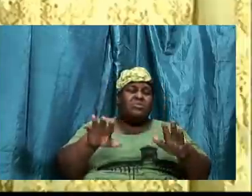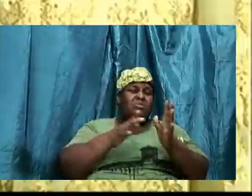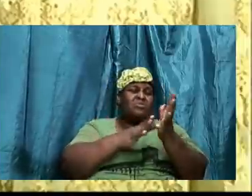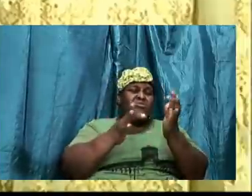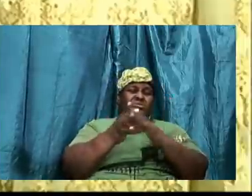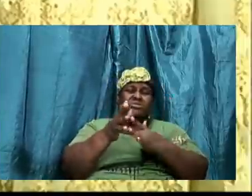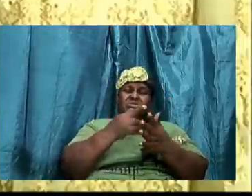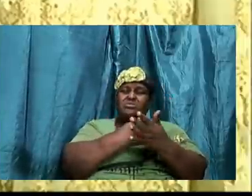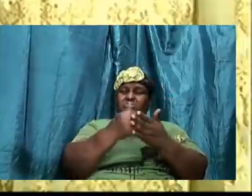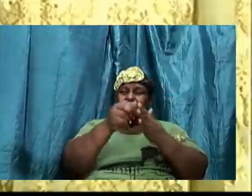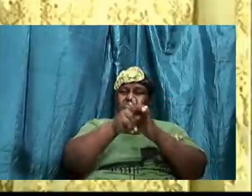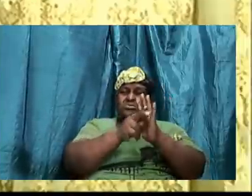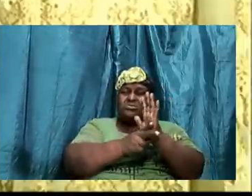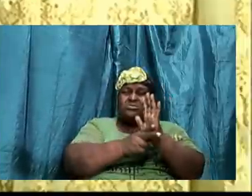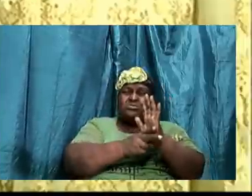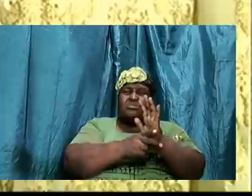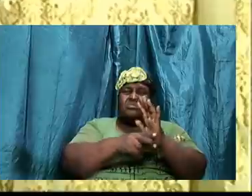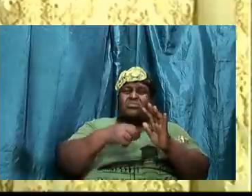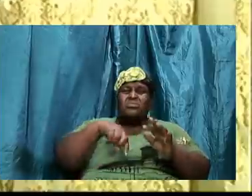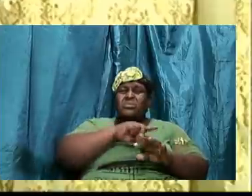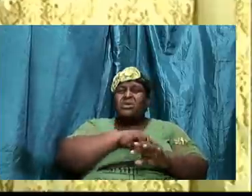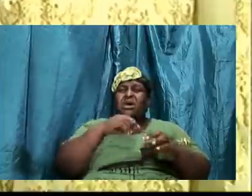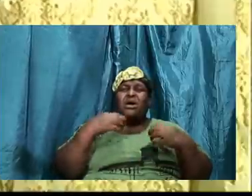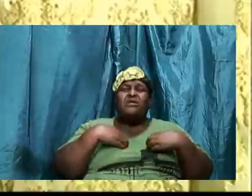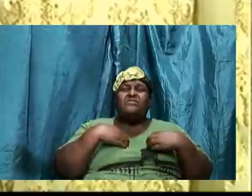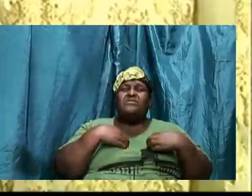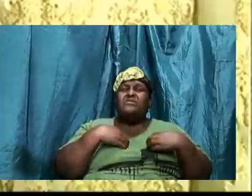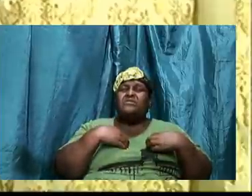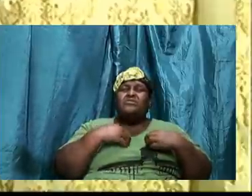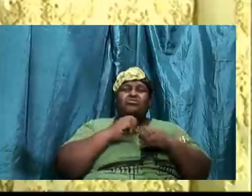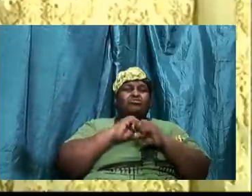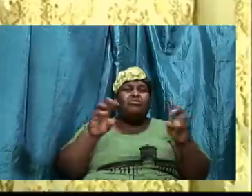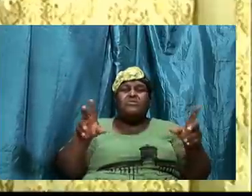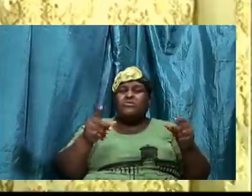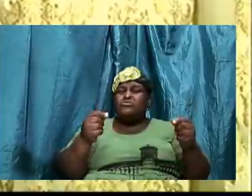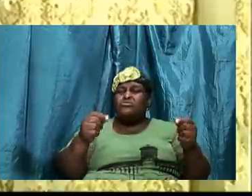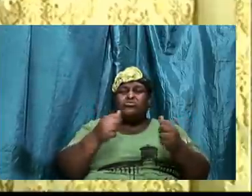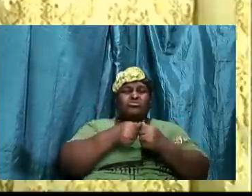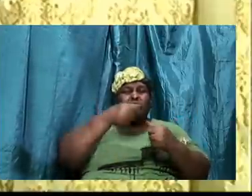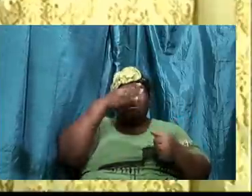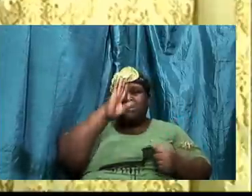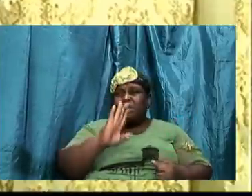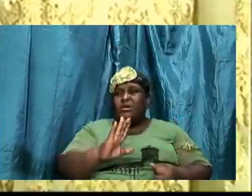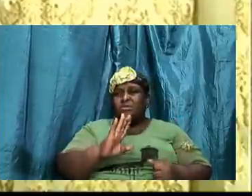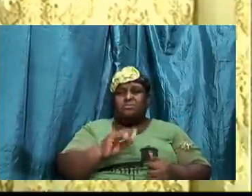any lot nor part with God. Remember, we talk about the scripture